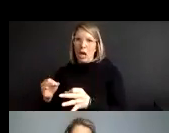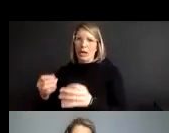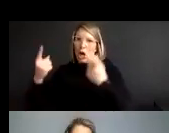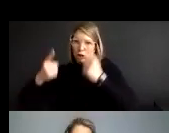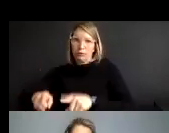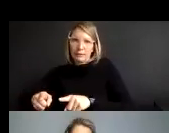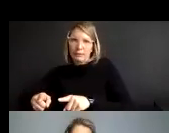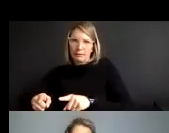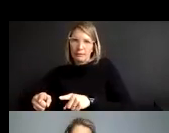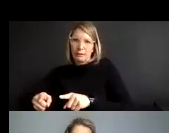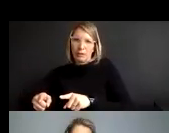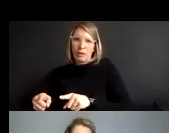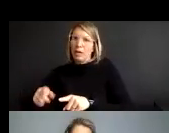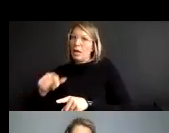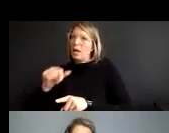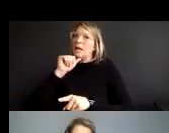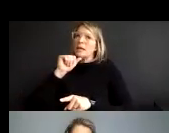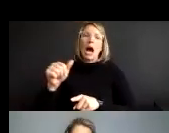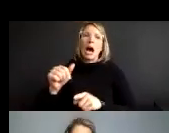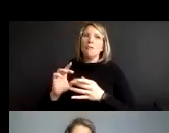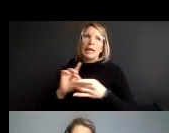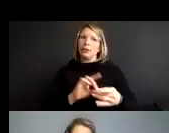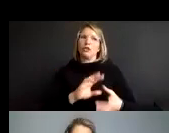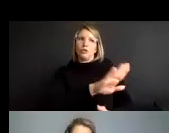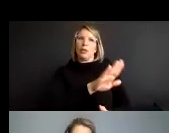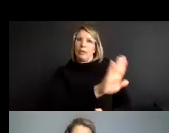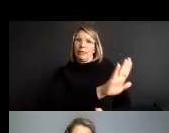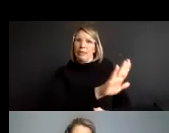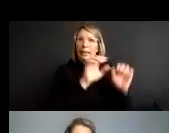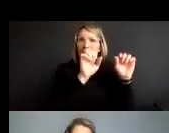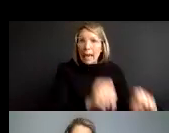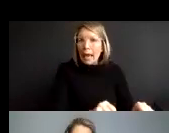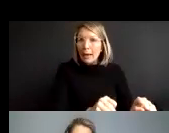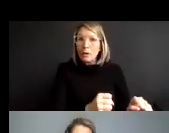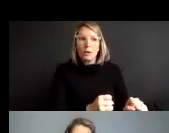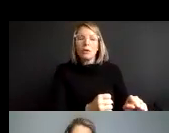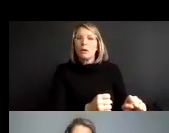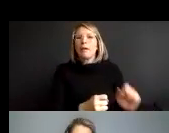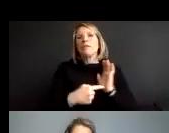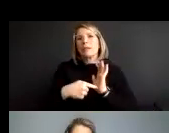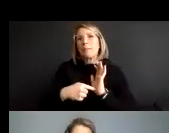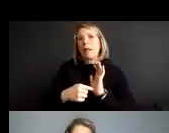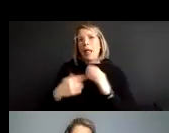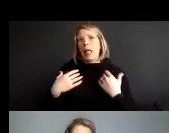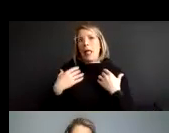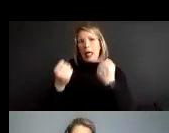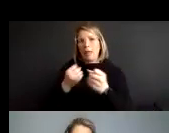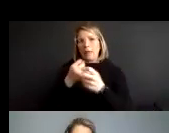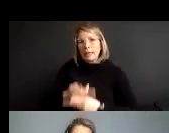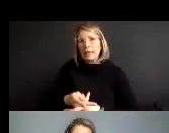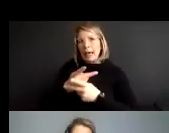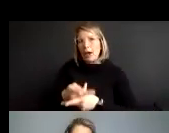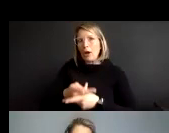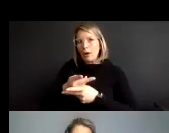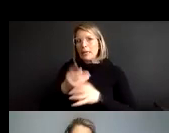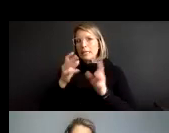down, and it's not about that global competency. So if the decision is just around your healthcare decision, I don't need to get into your